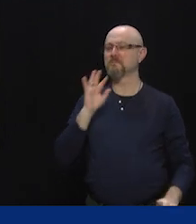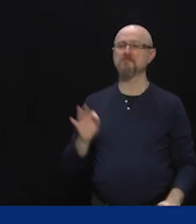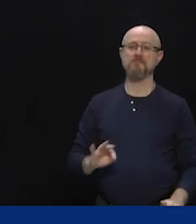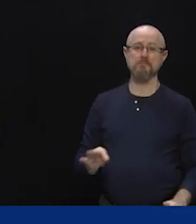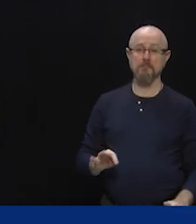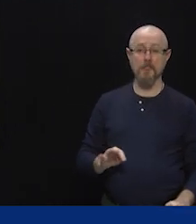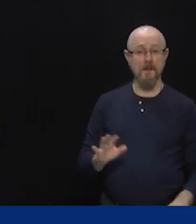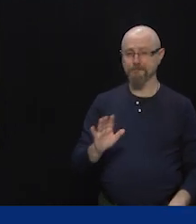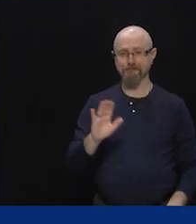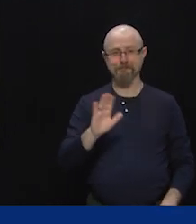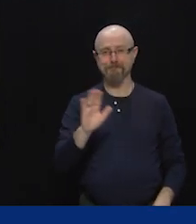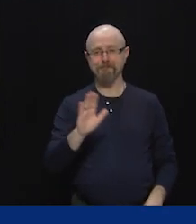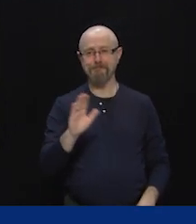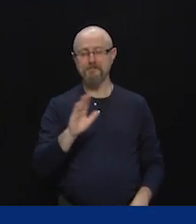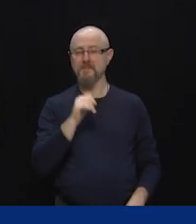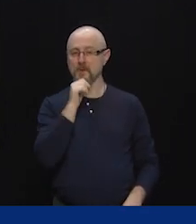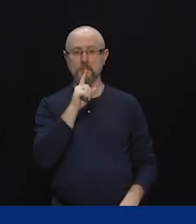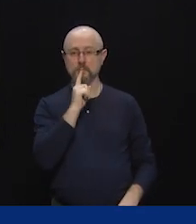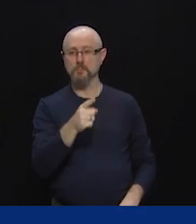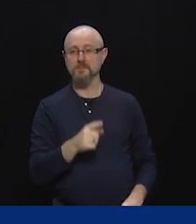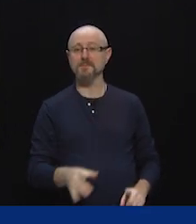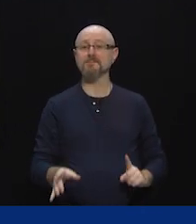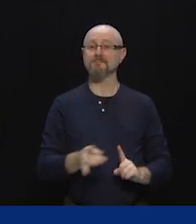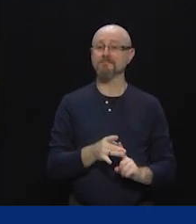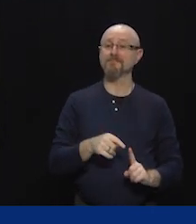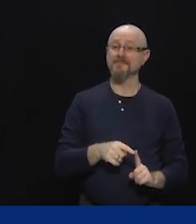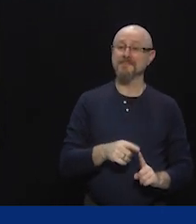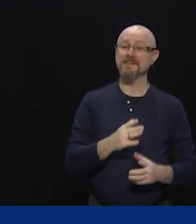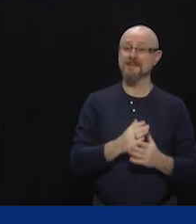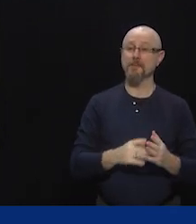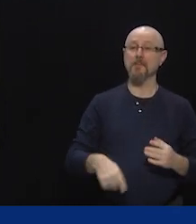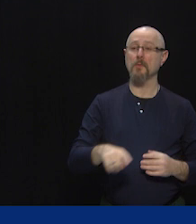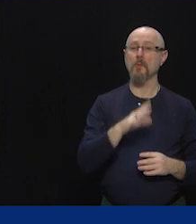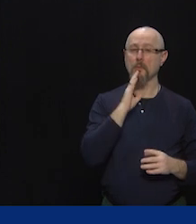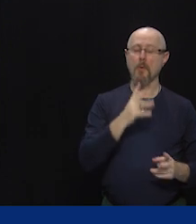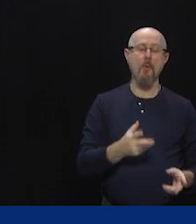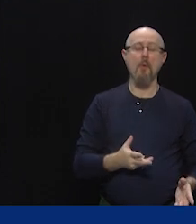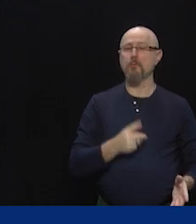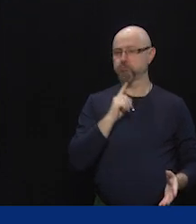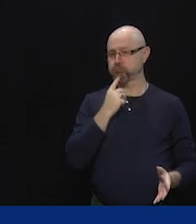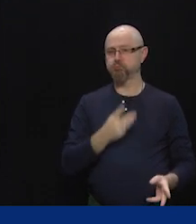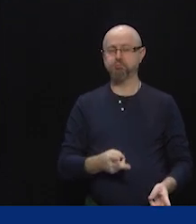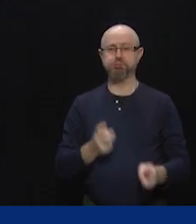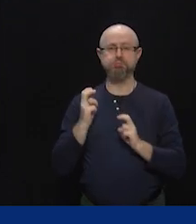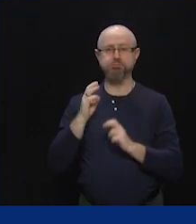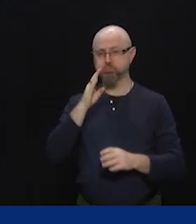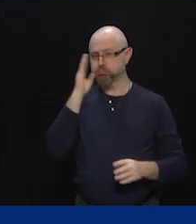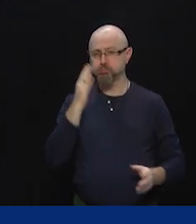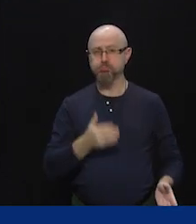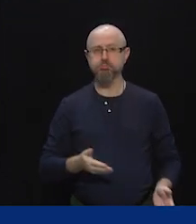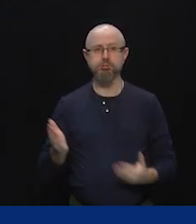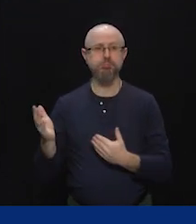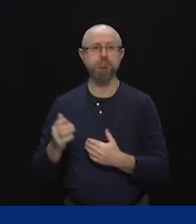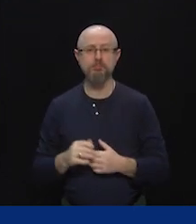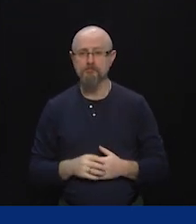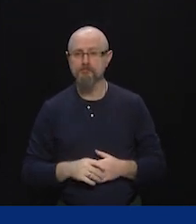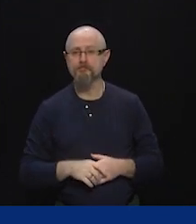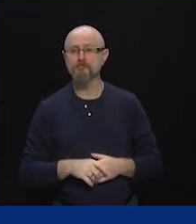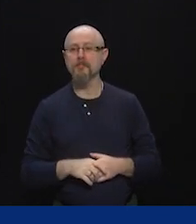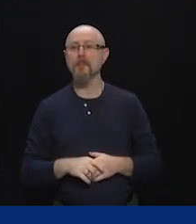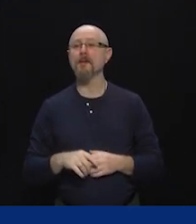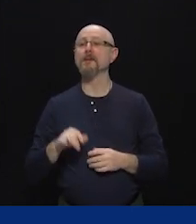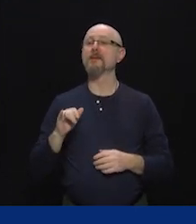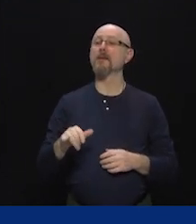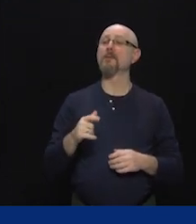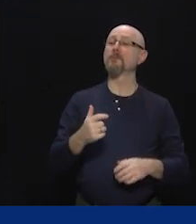true. Children become infected, and some will be hospitalized. The immunization coverage in this